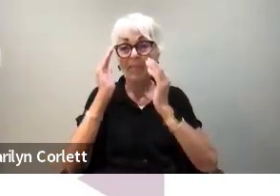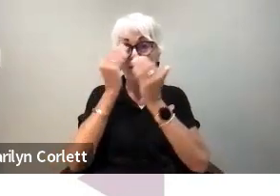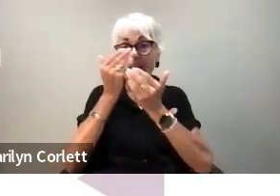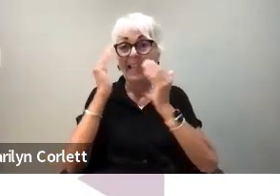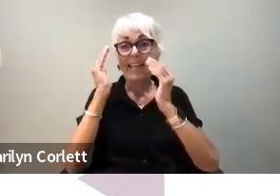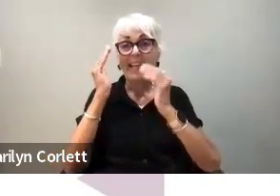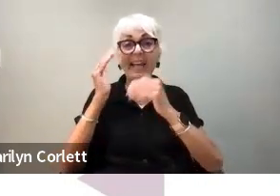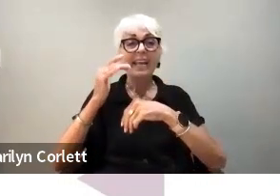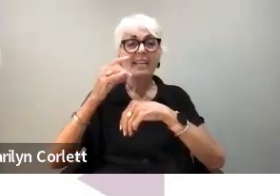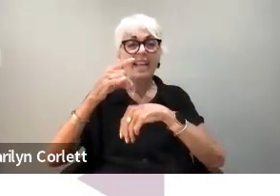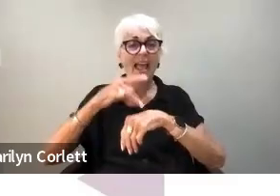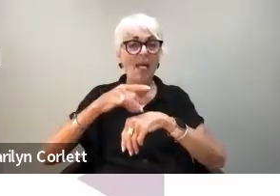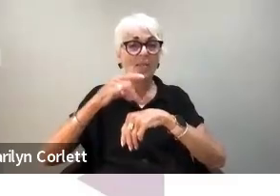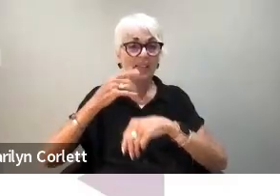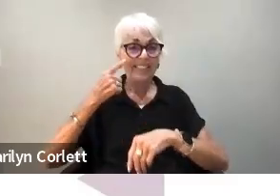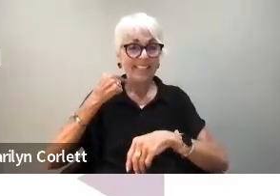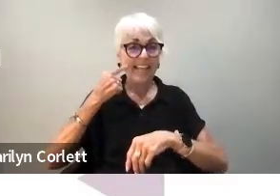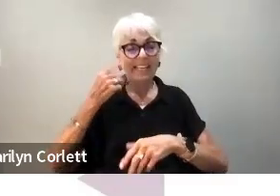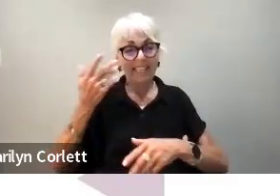just give that extra time.